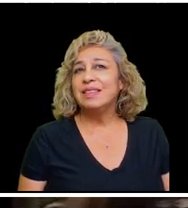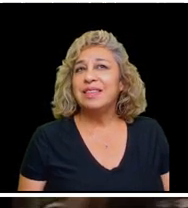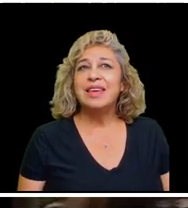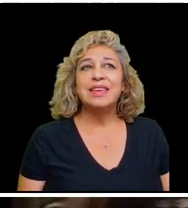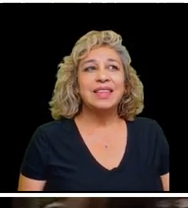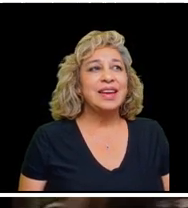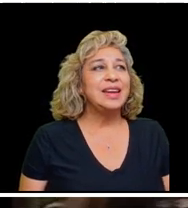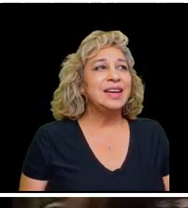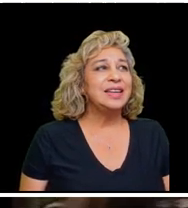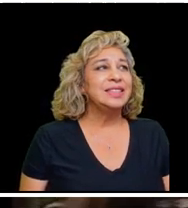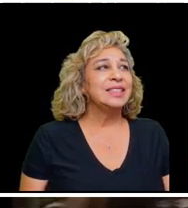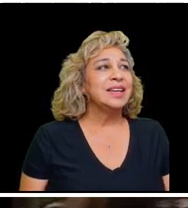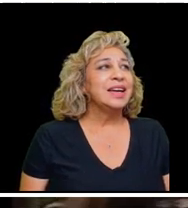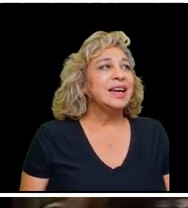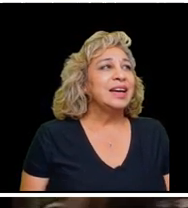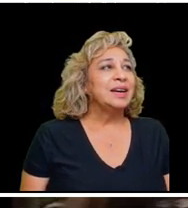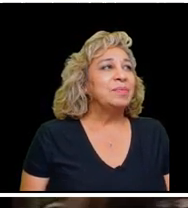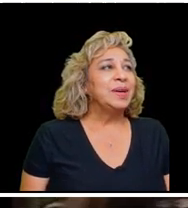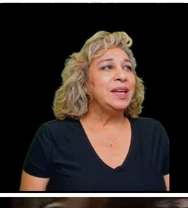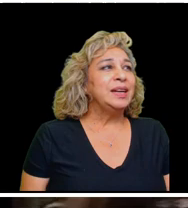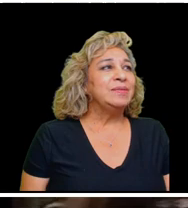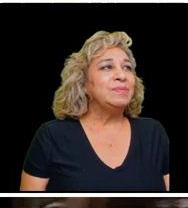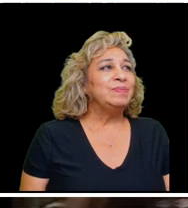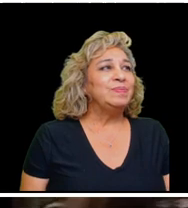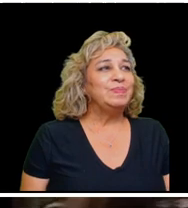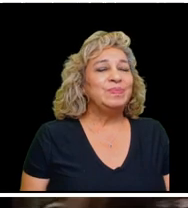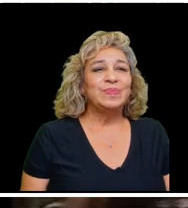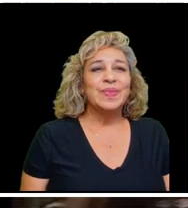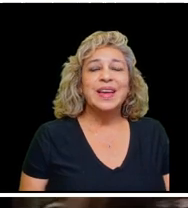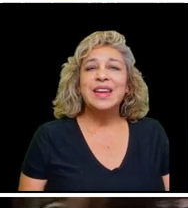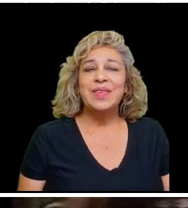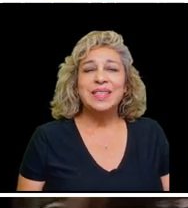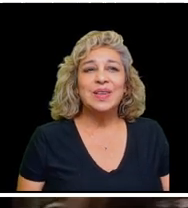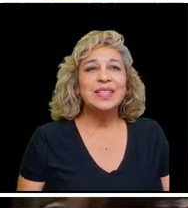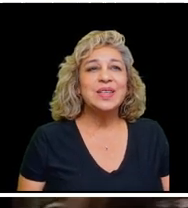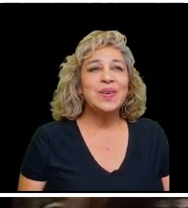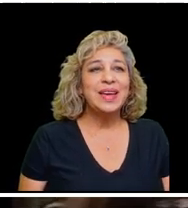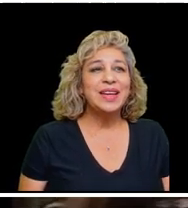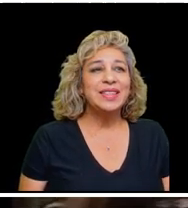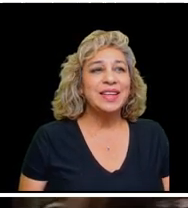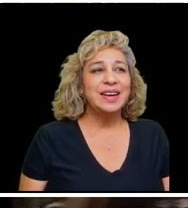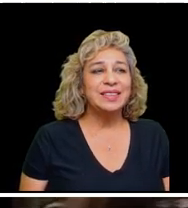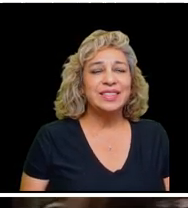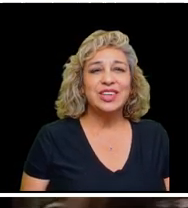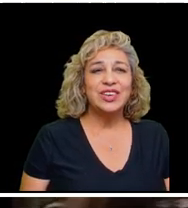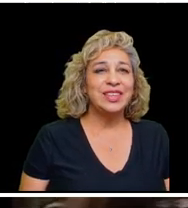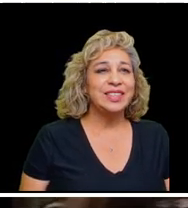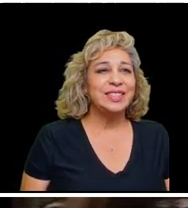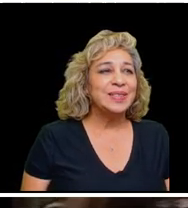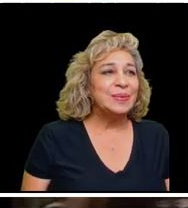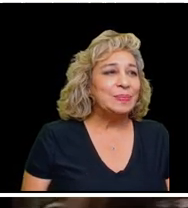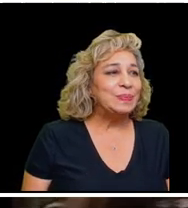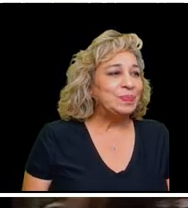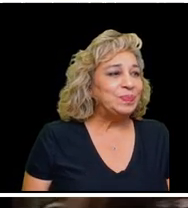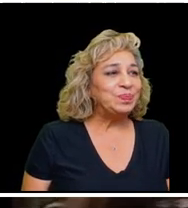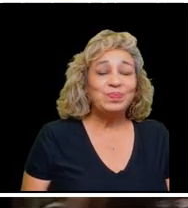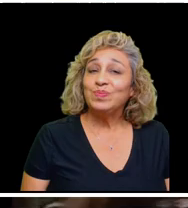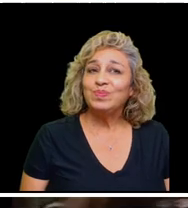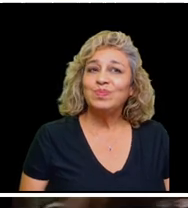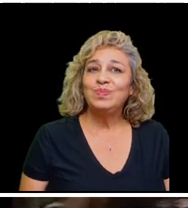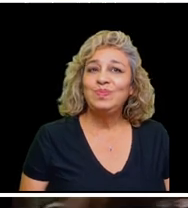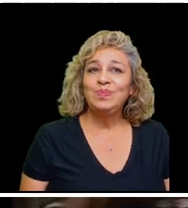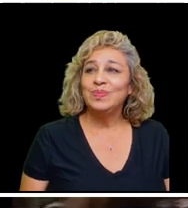thing that he does but anyway so let's go ahead and start this